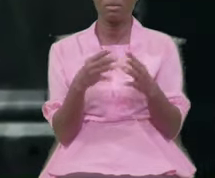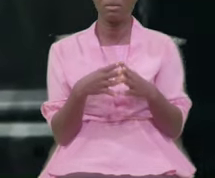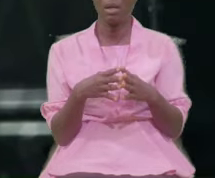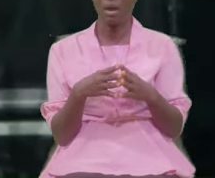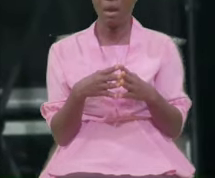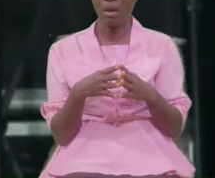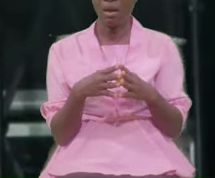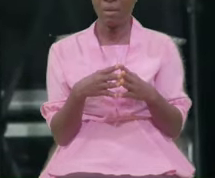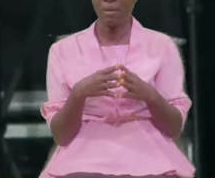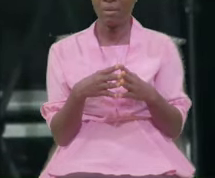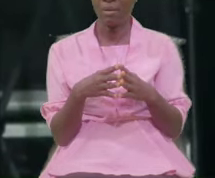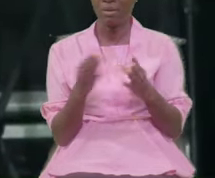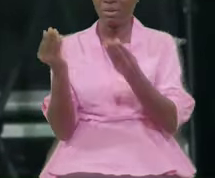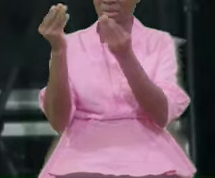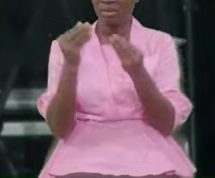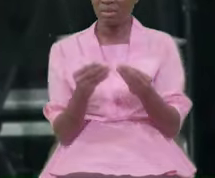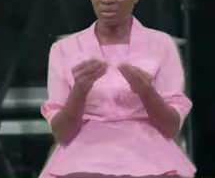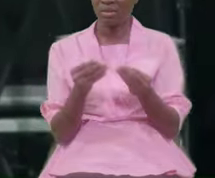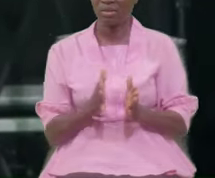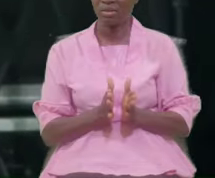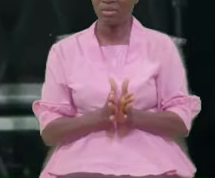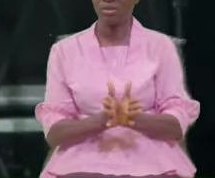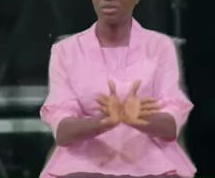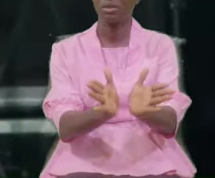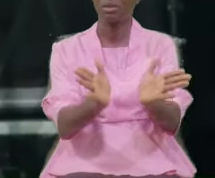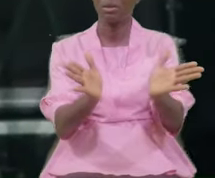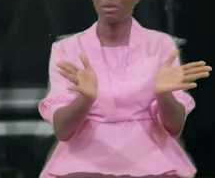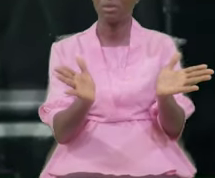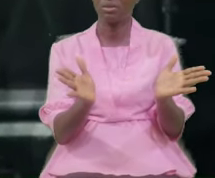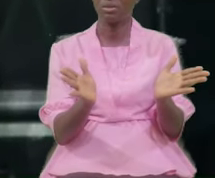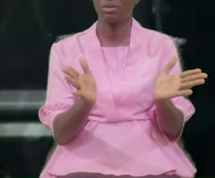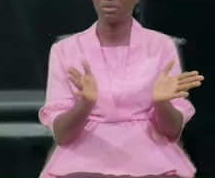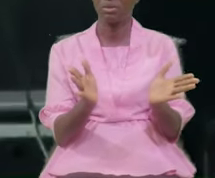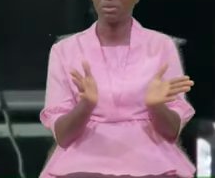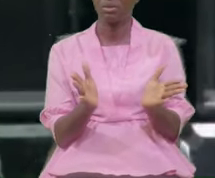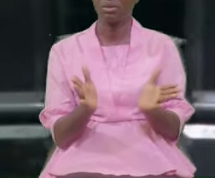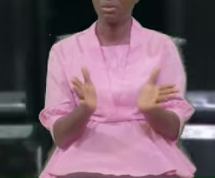supply for all petition iyang Tan